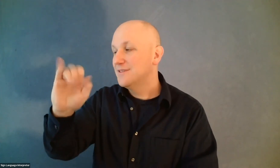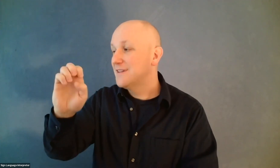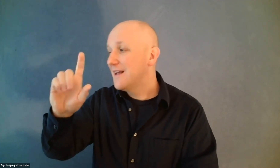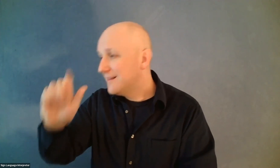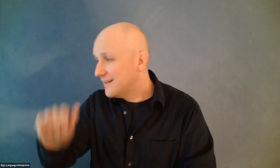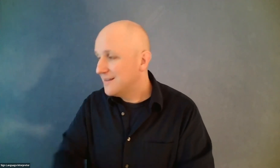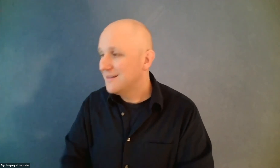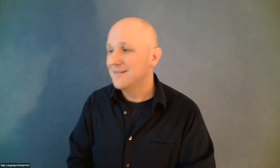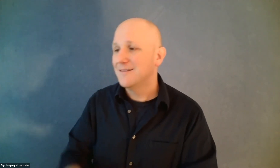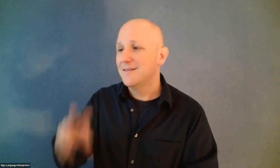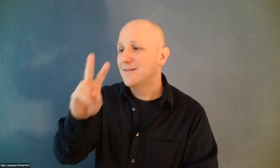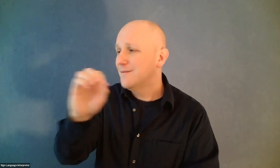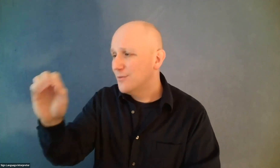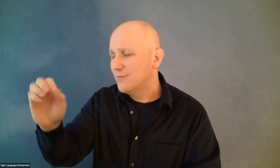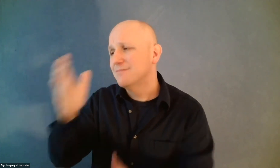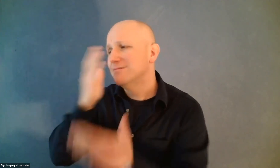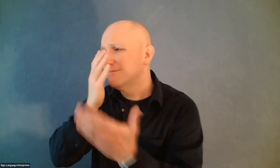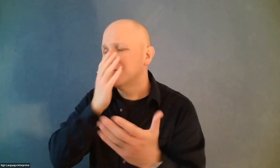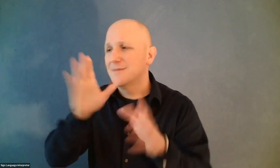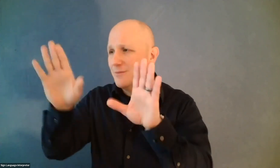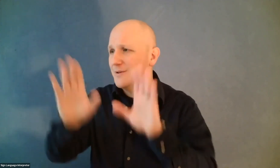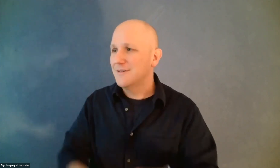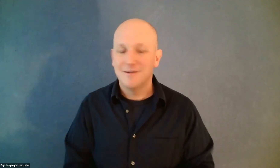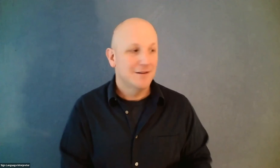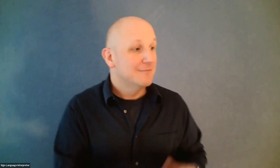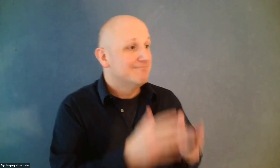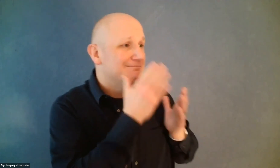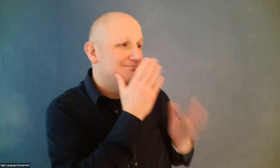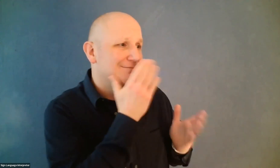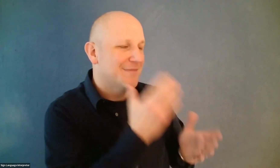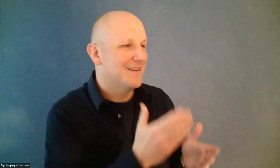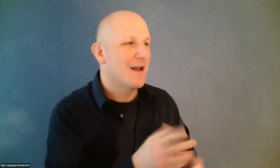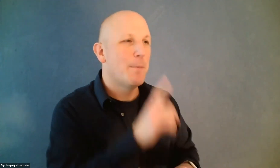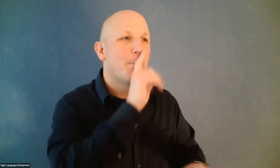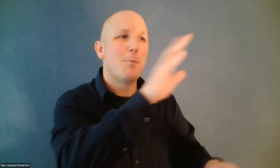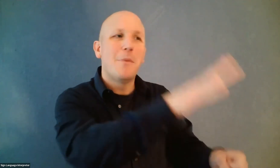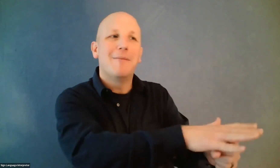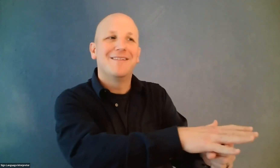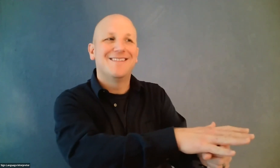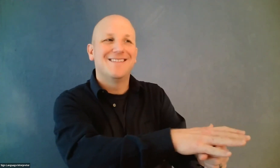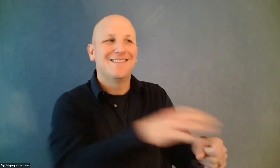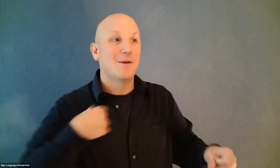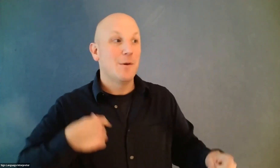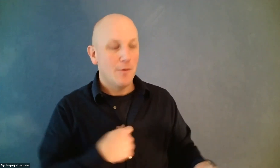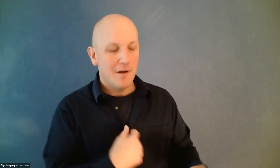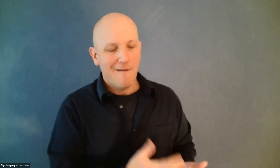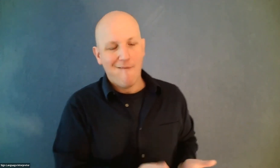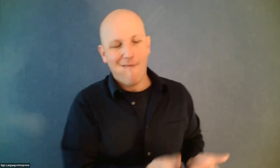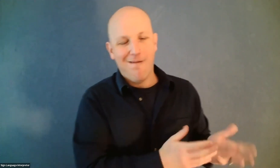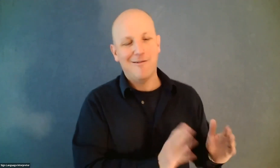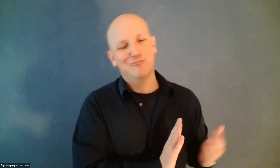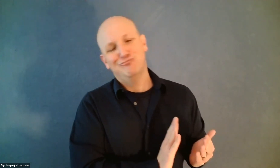of you. Thank you so much. I promise we did not script this, and these students would be as amazing without us.